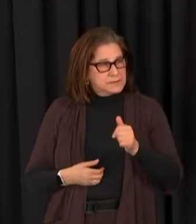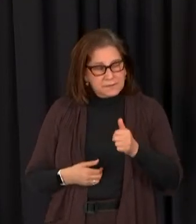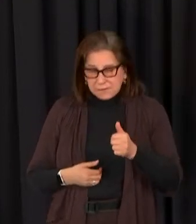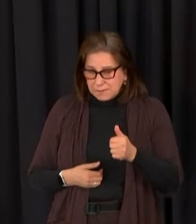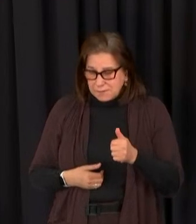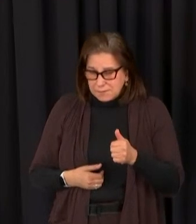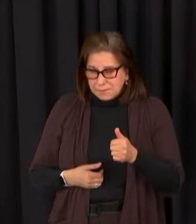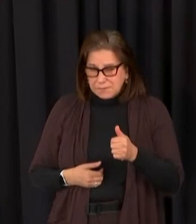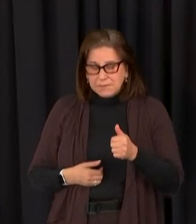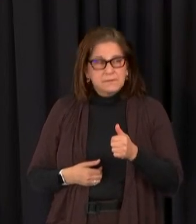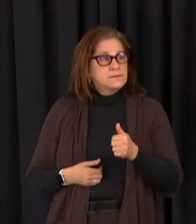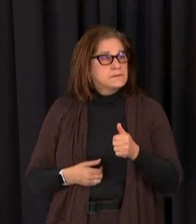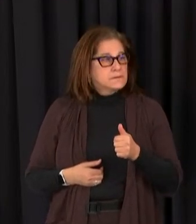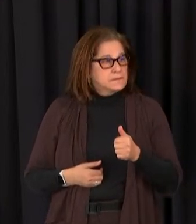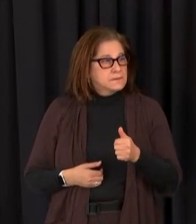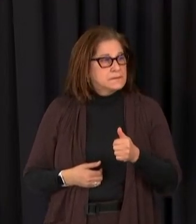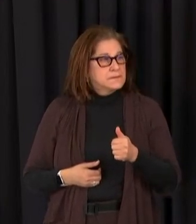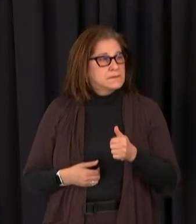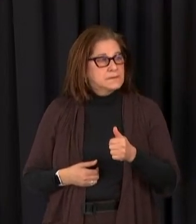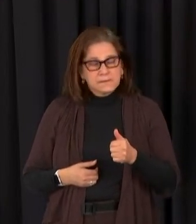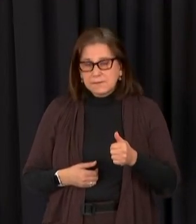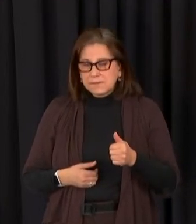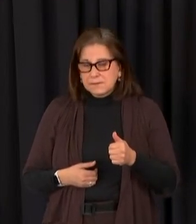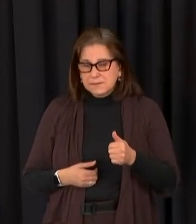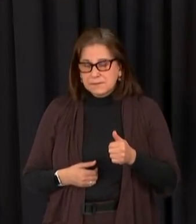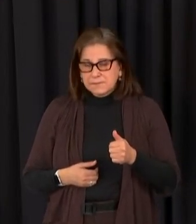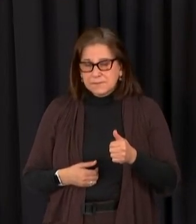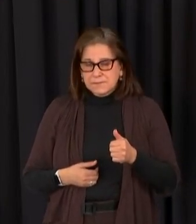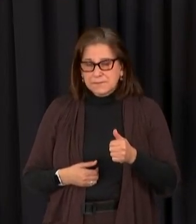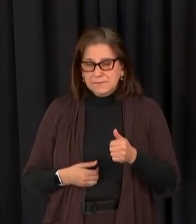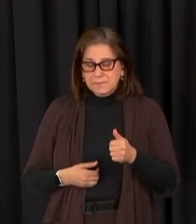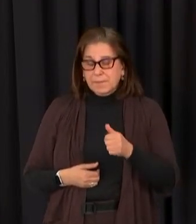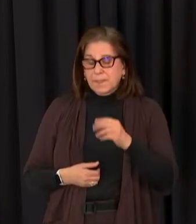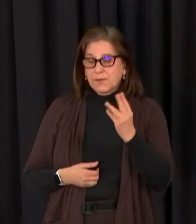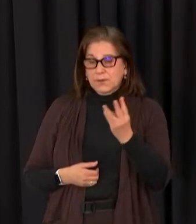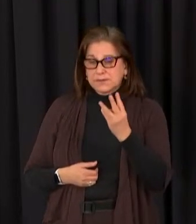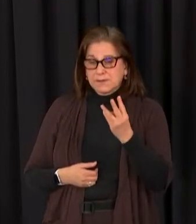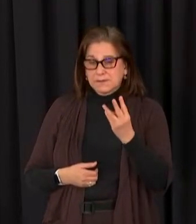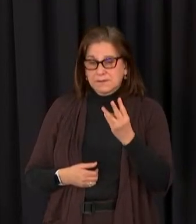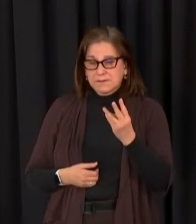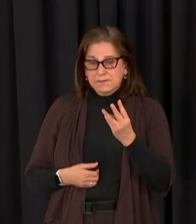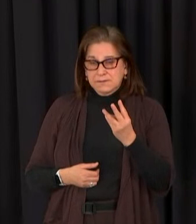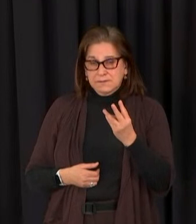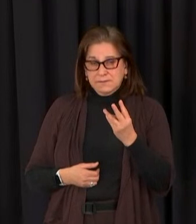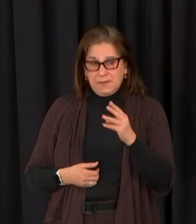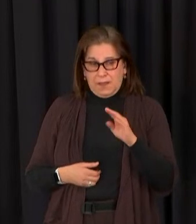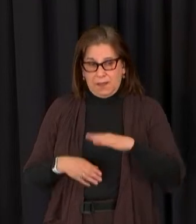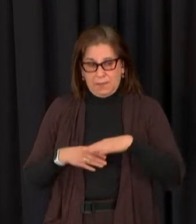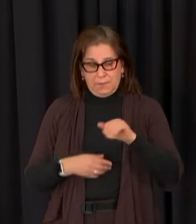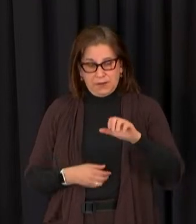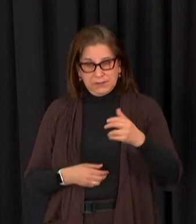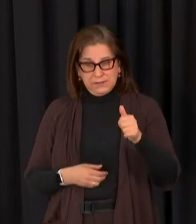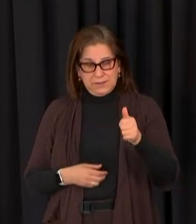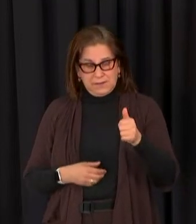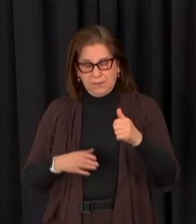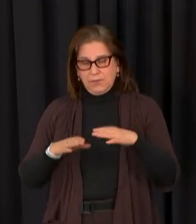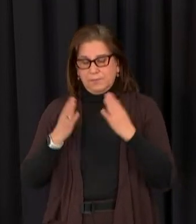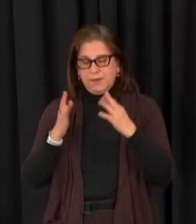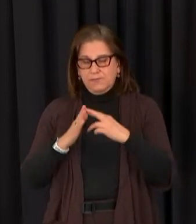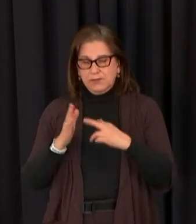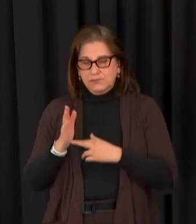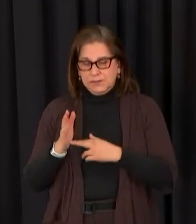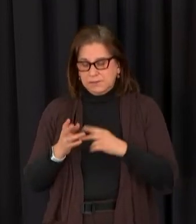following weeks. Wednesday, March 10th, pre-registration opens. Friday, March 12th, the